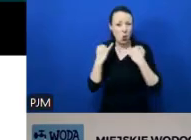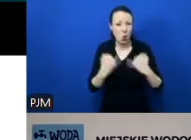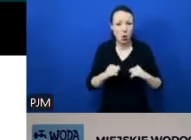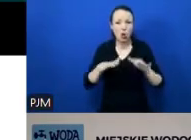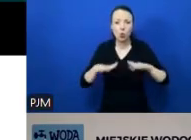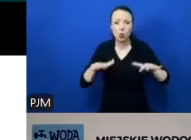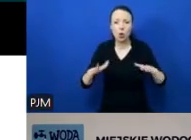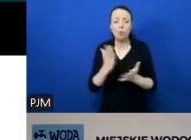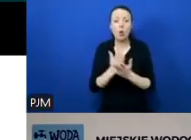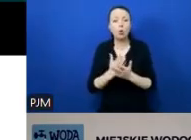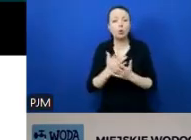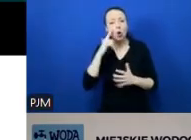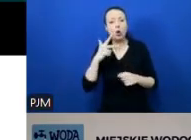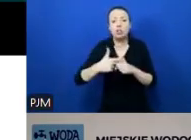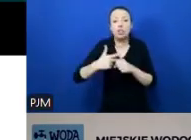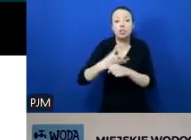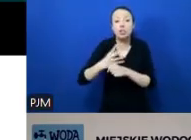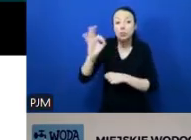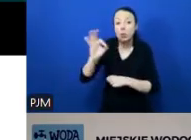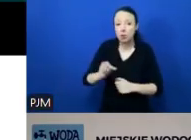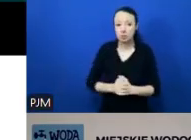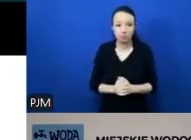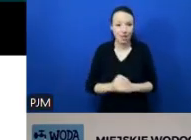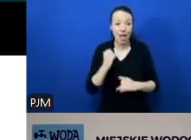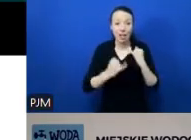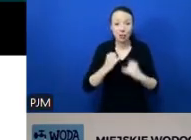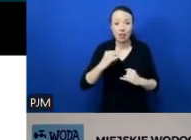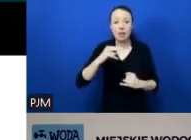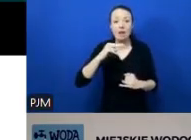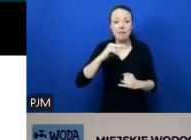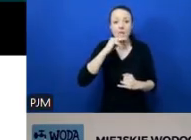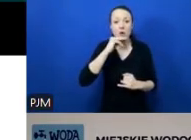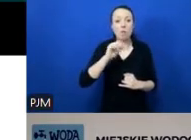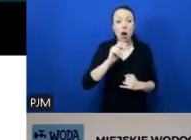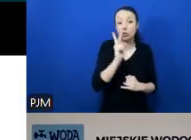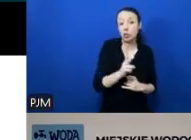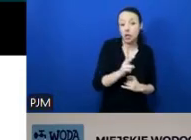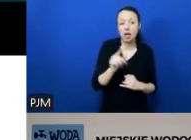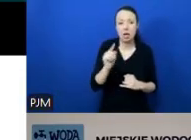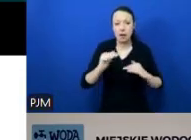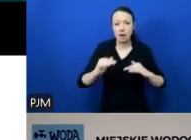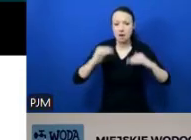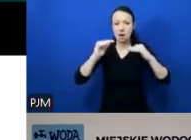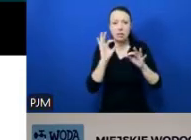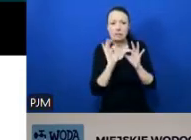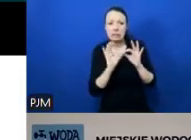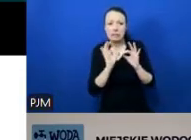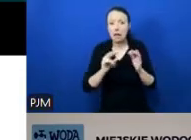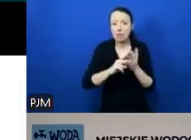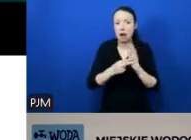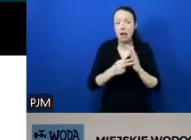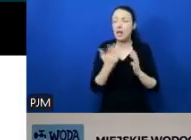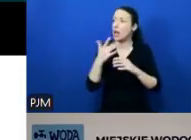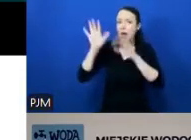overspill, so there is a big difference because this is 30 to 40%. So if we raise the Błaszczyk model to